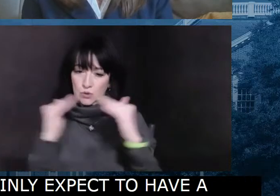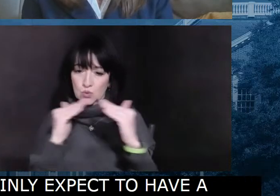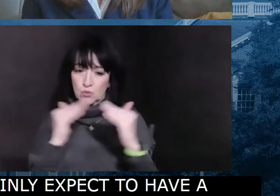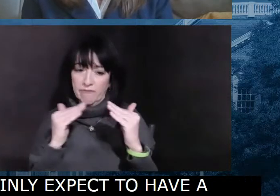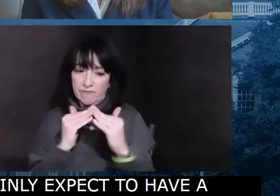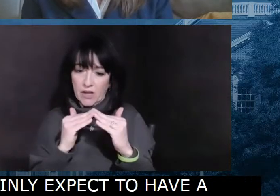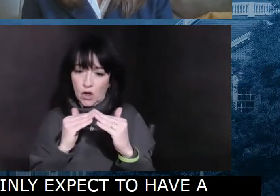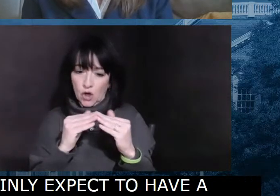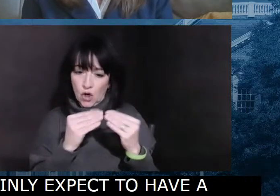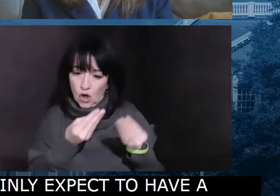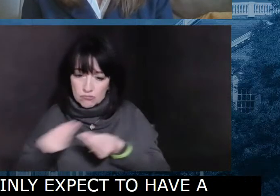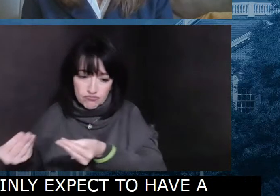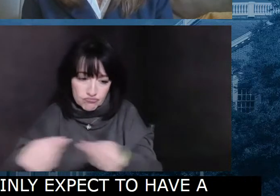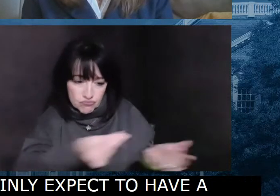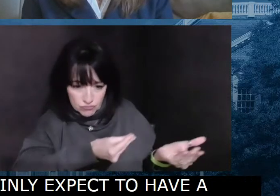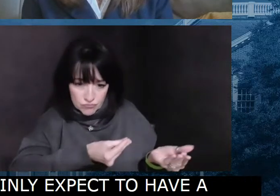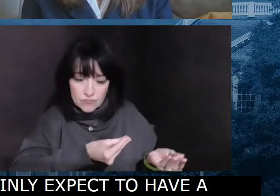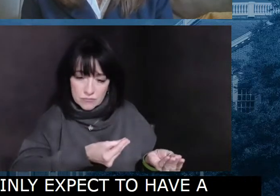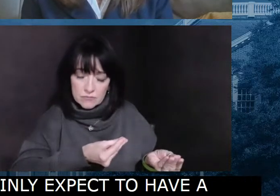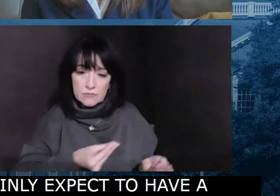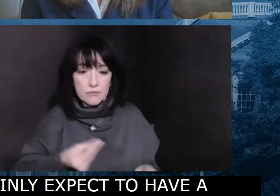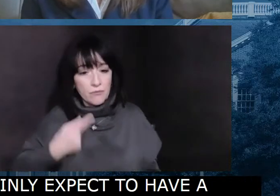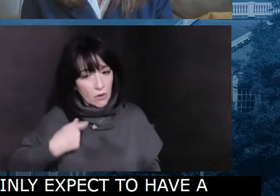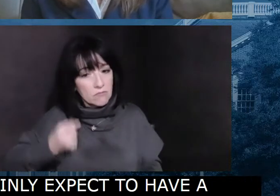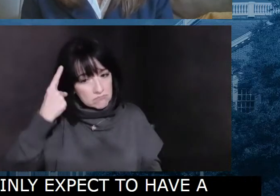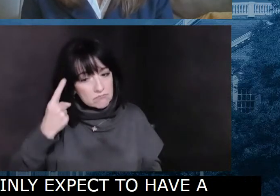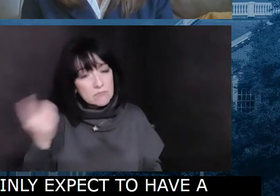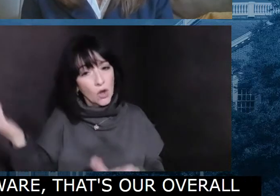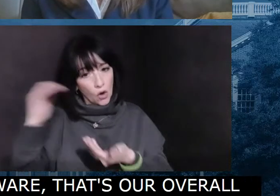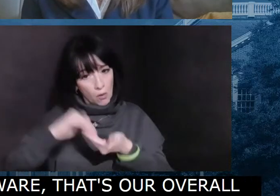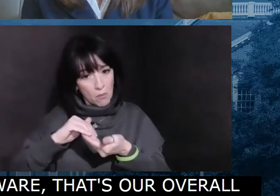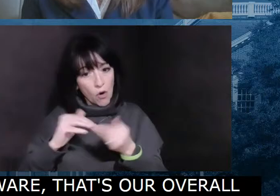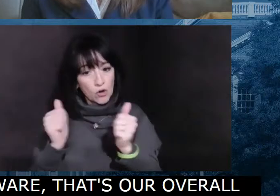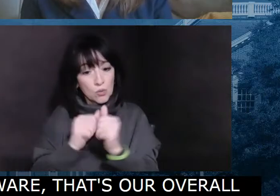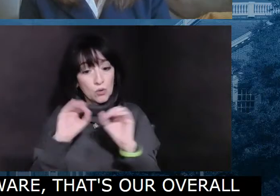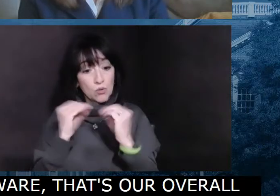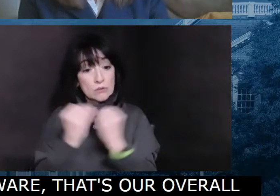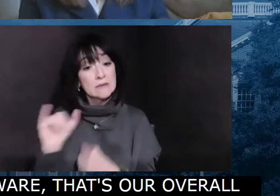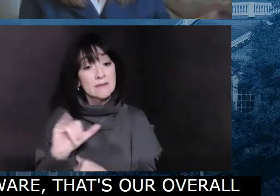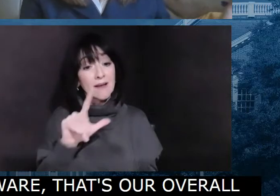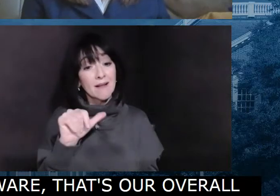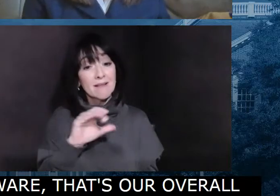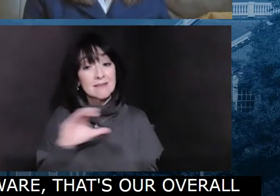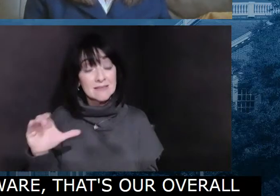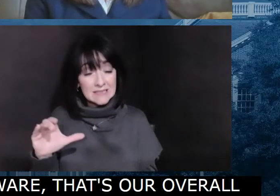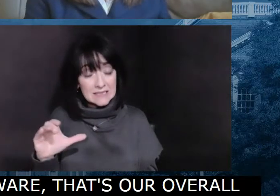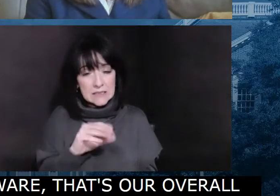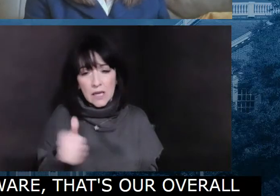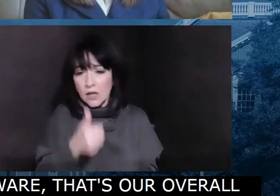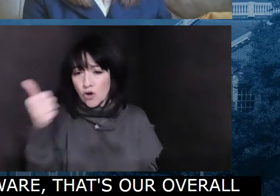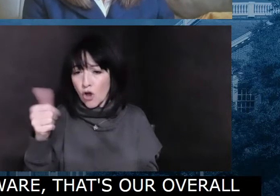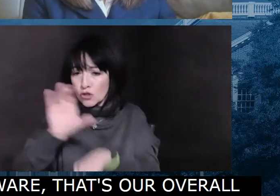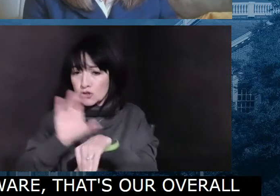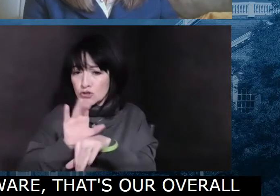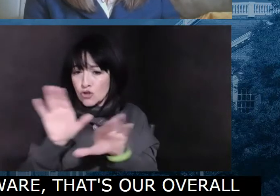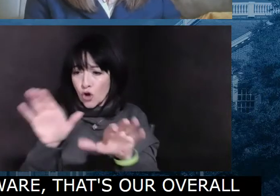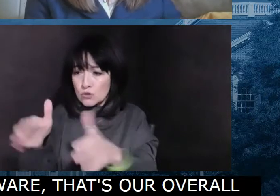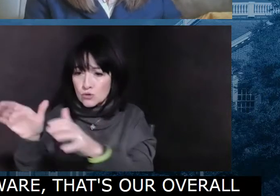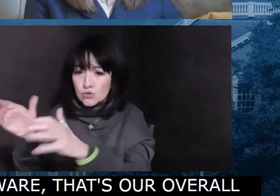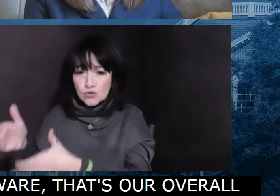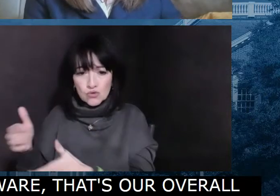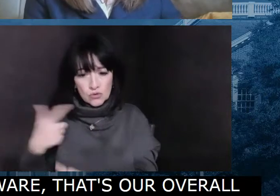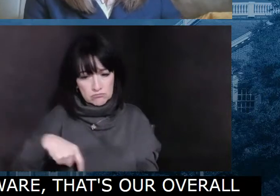goal. We know that partnering with organizations like the LACC and other church groups, as we have been